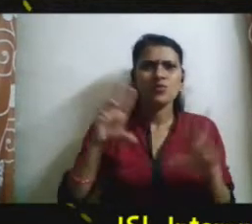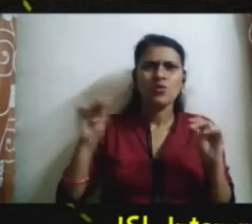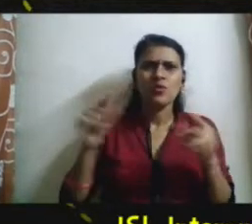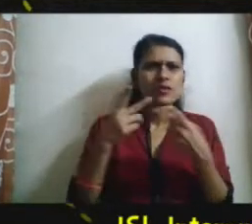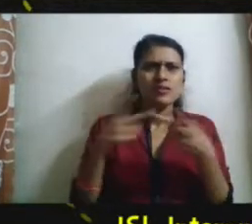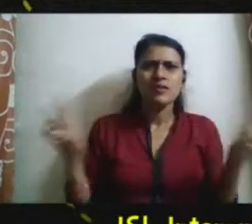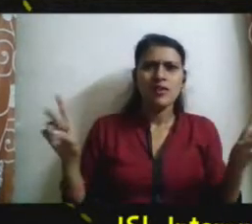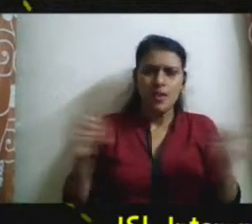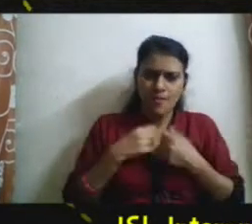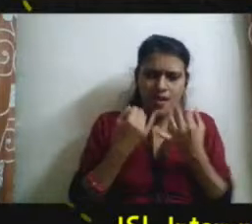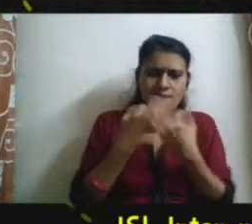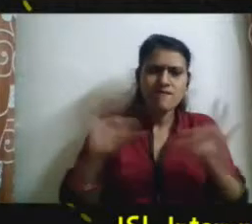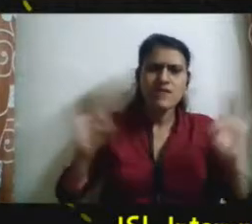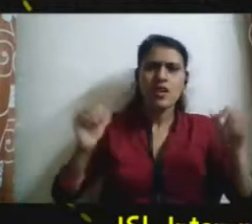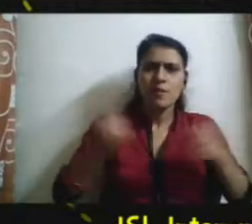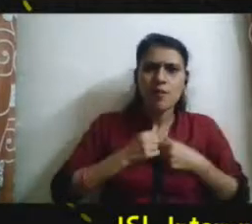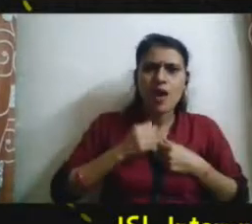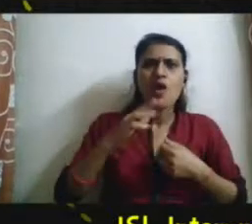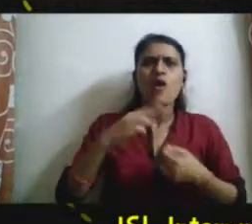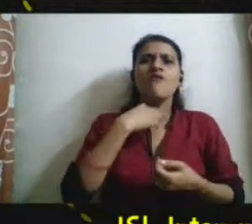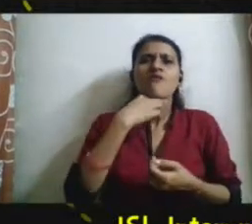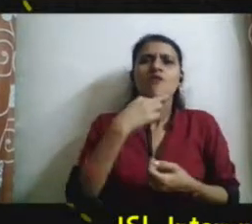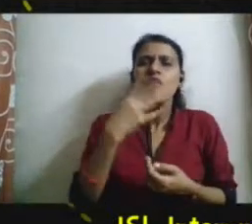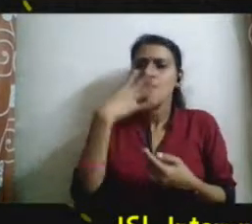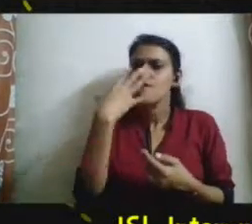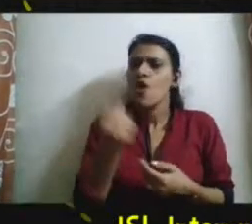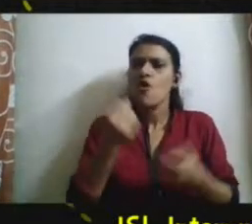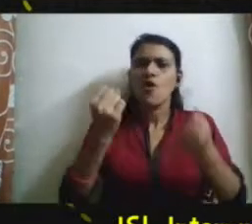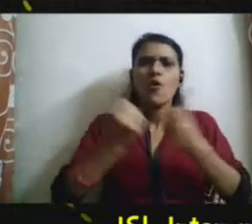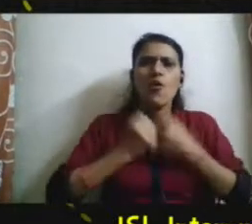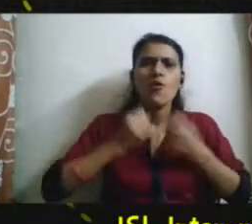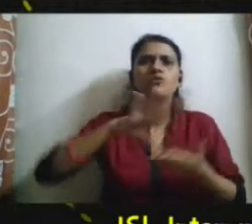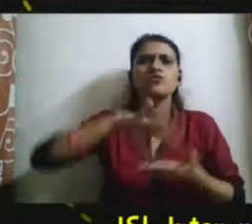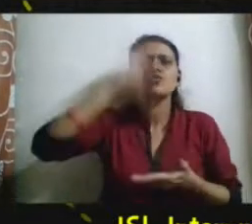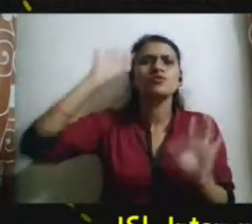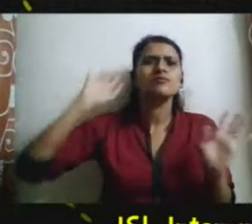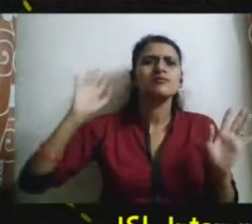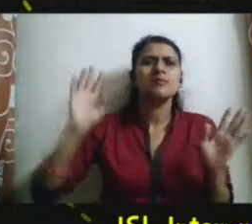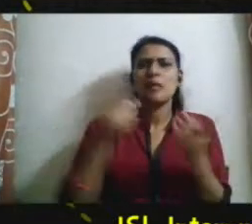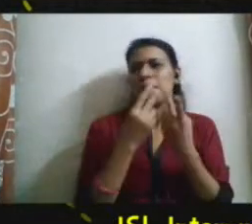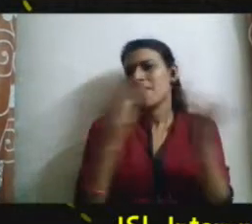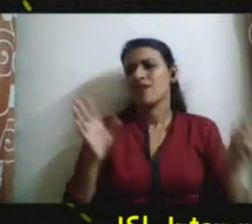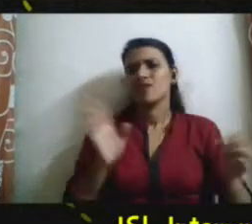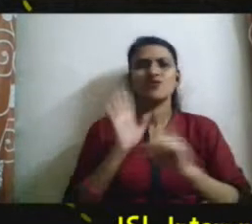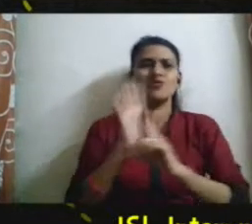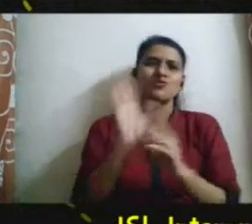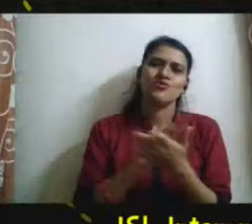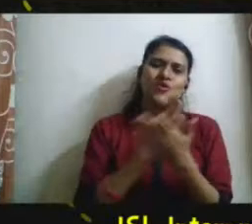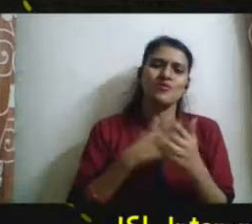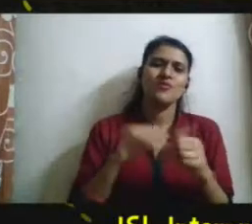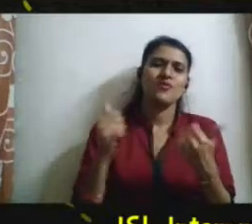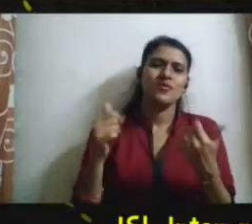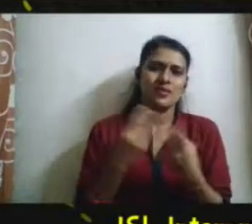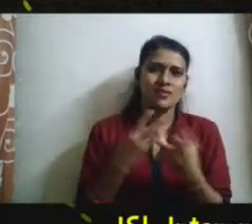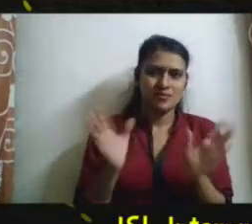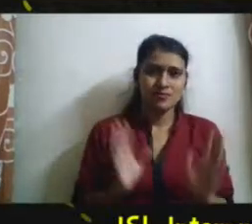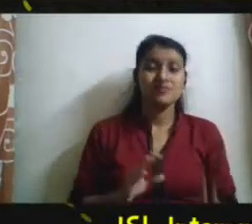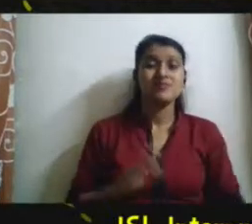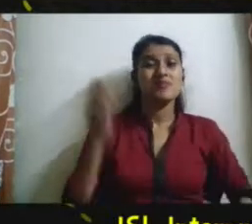freedom to find your own voice, and there are ample examples of that. But yes, the powers that be,